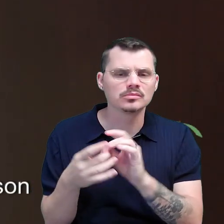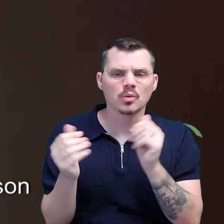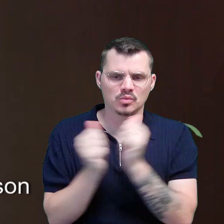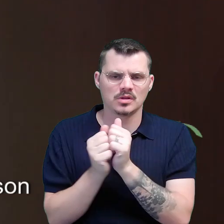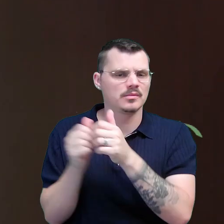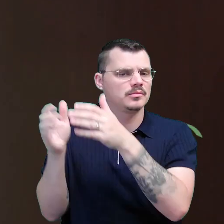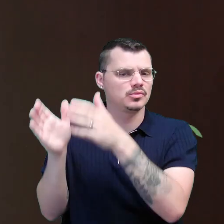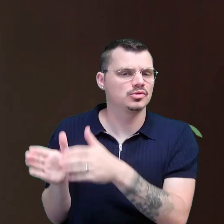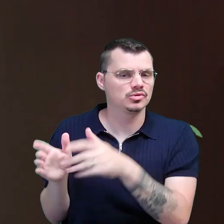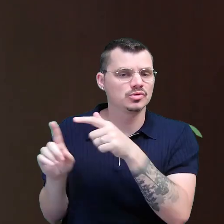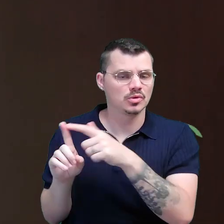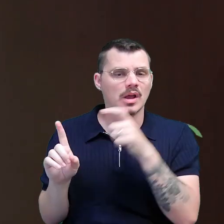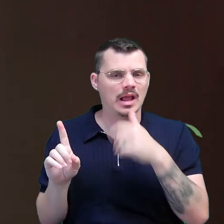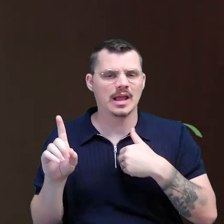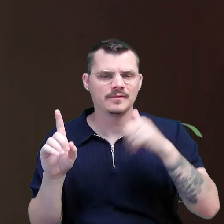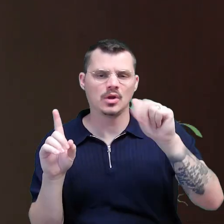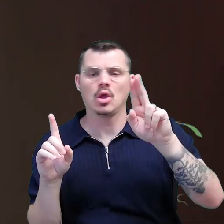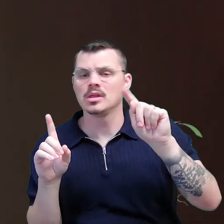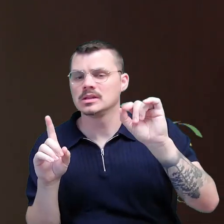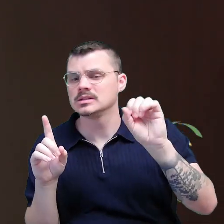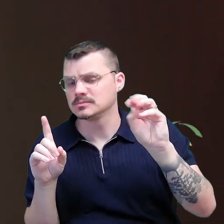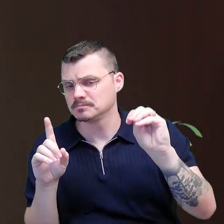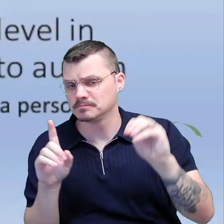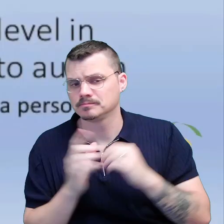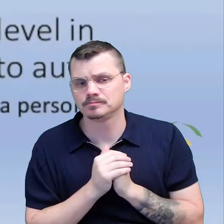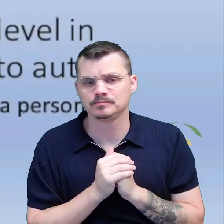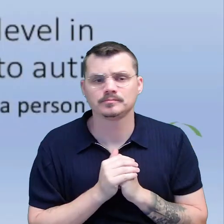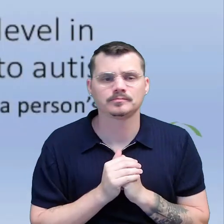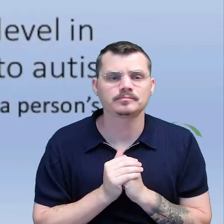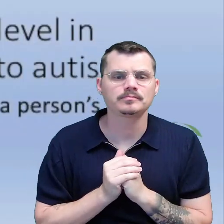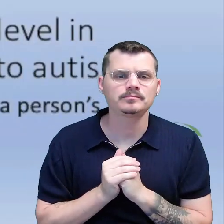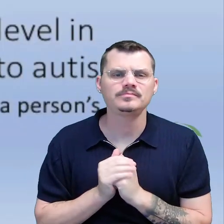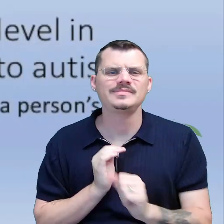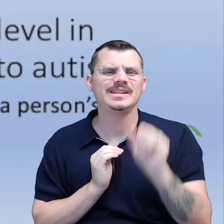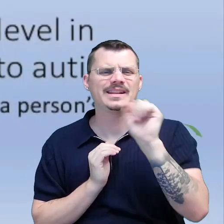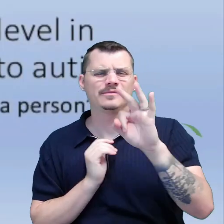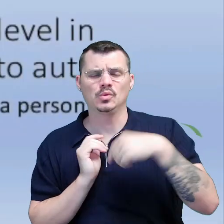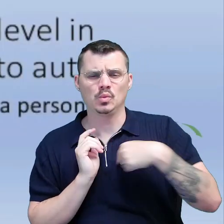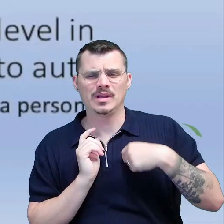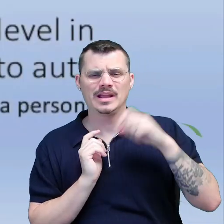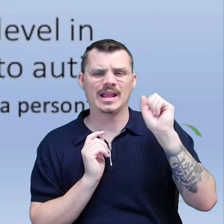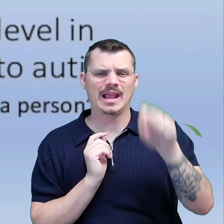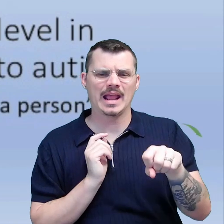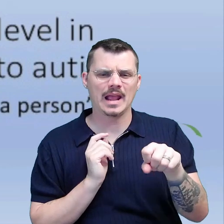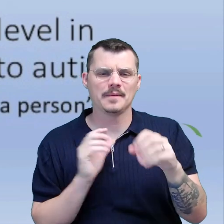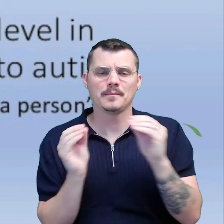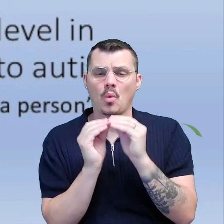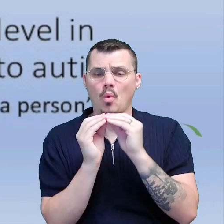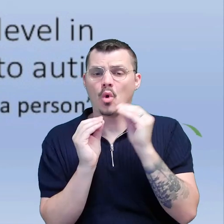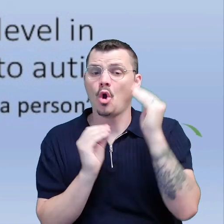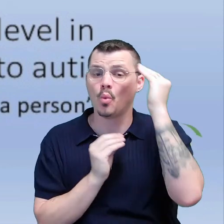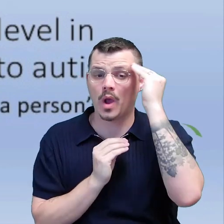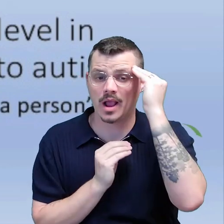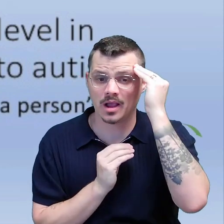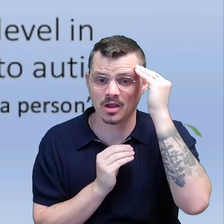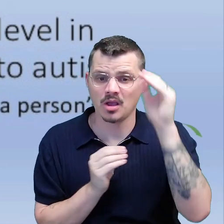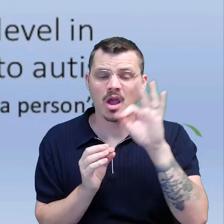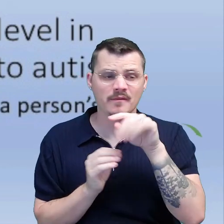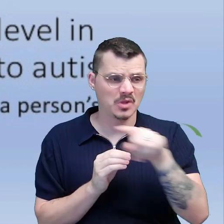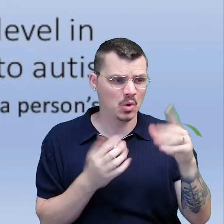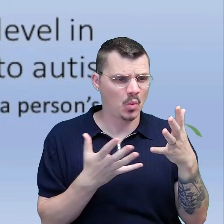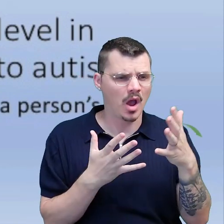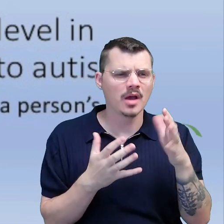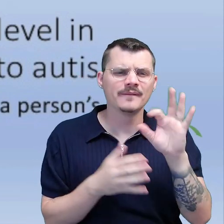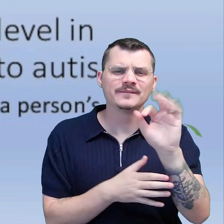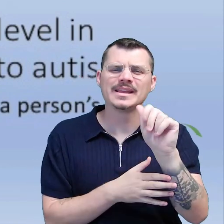with a person who has autism. If we can be aware of those